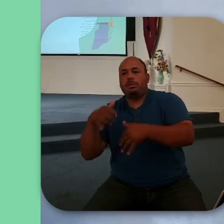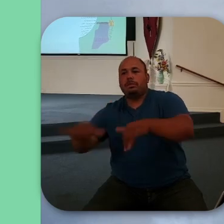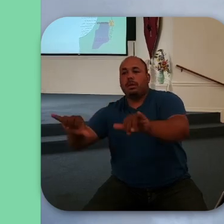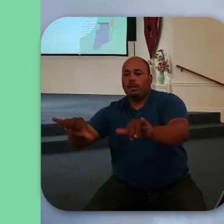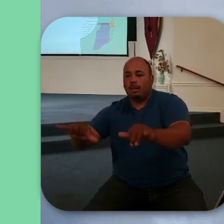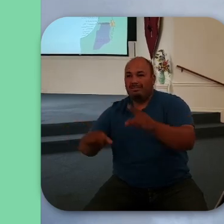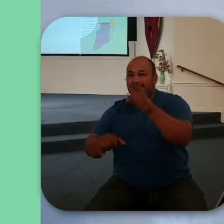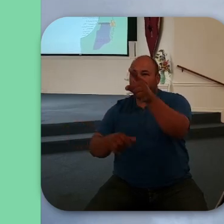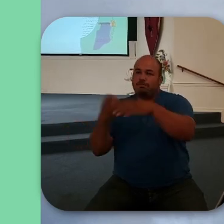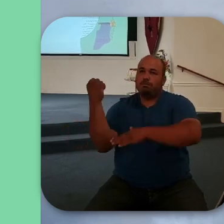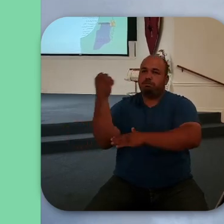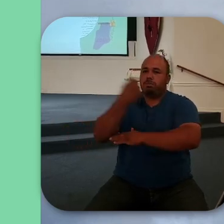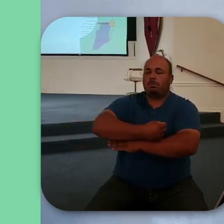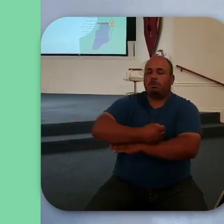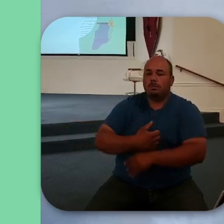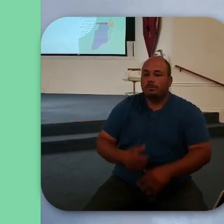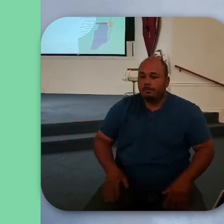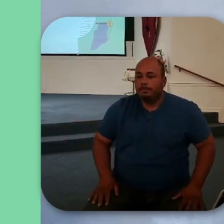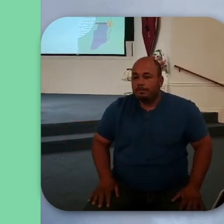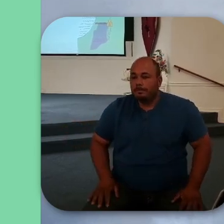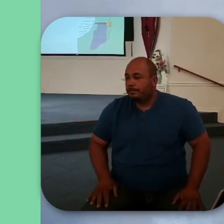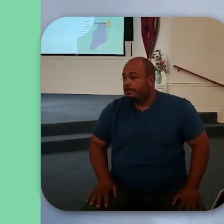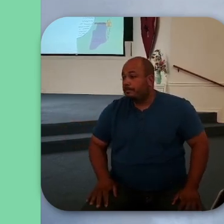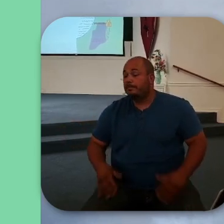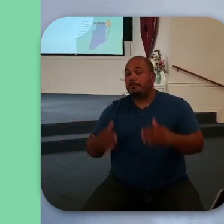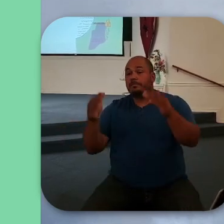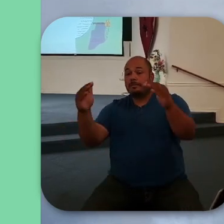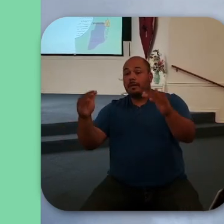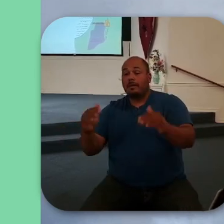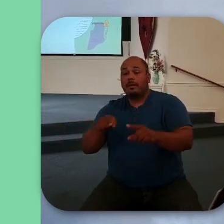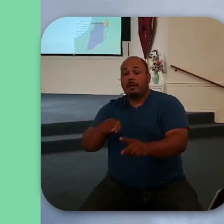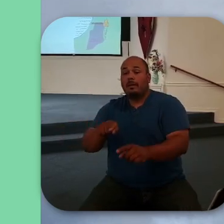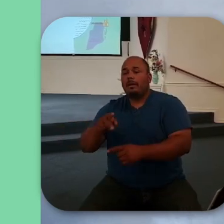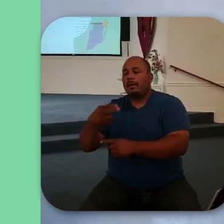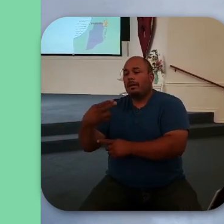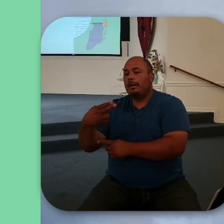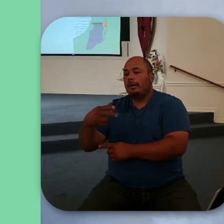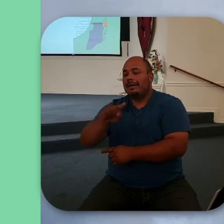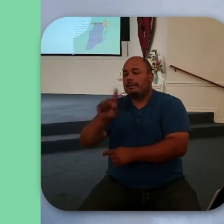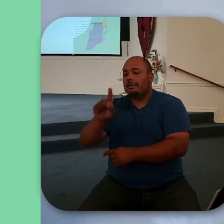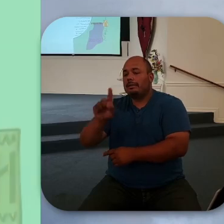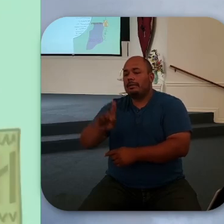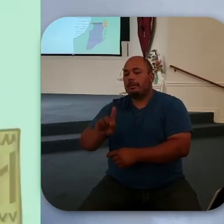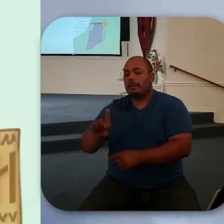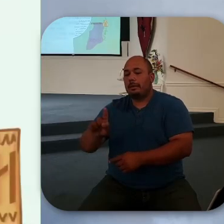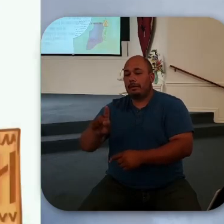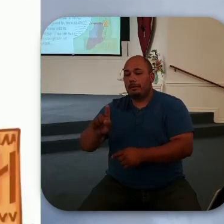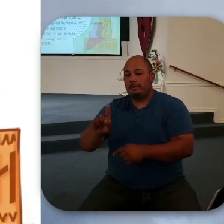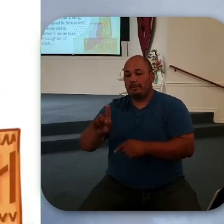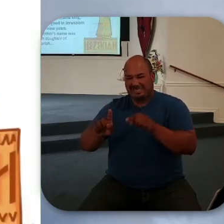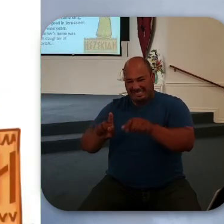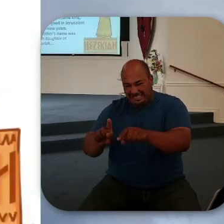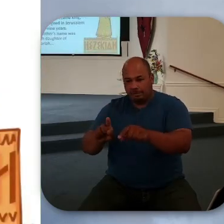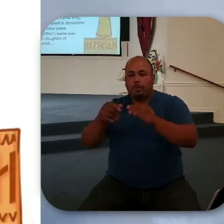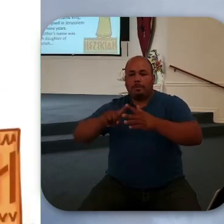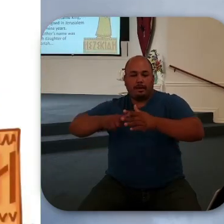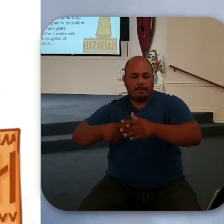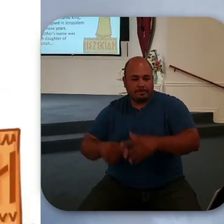Hezekiah is our next king of Judah. Here's how his story begins, 2 Kings 18 and verse 1.